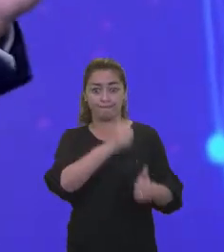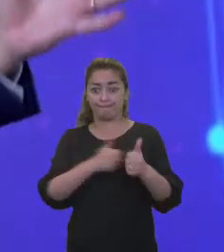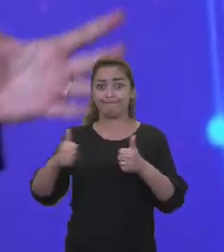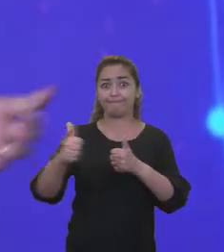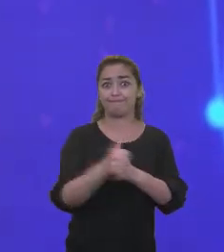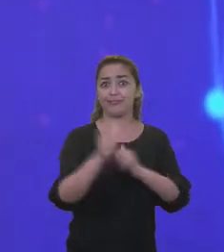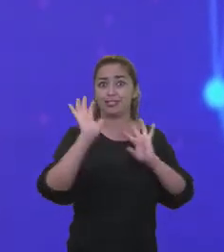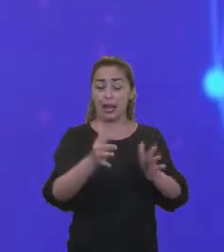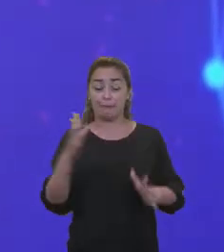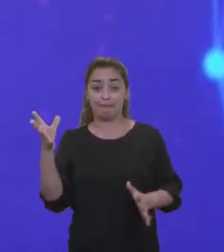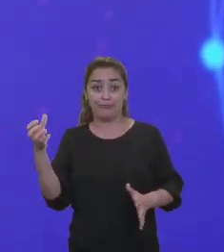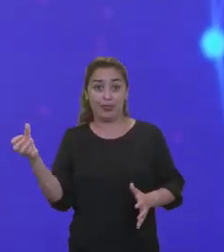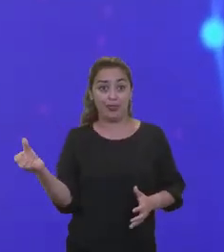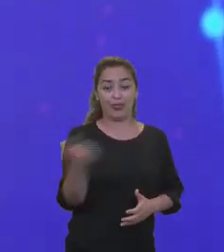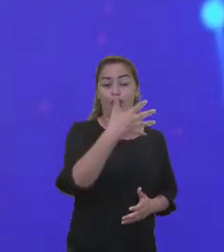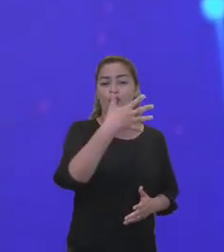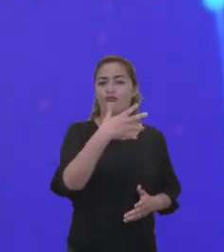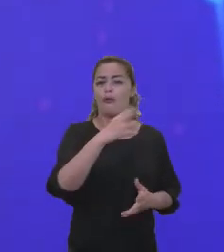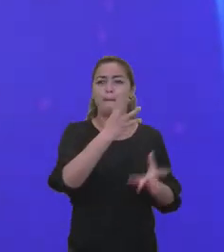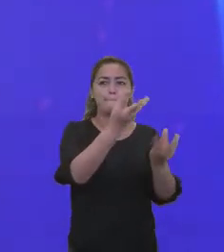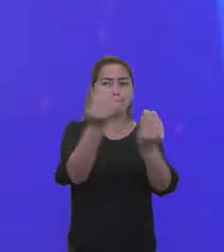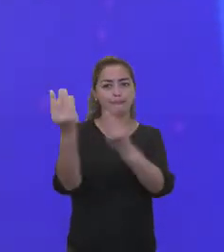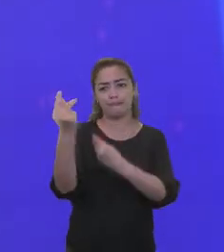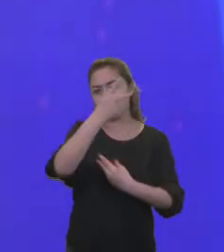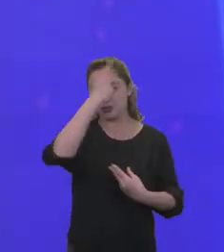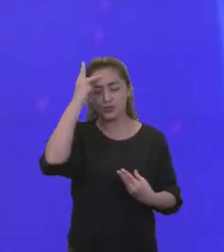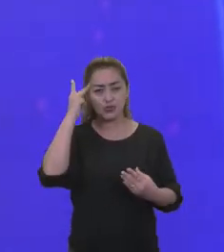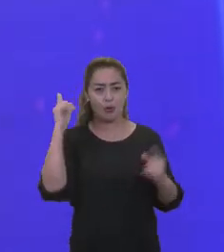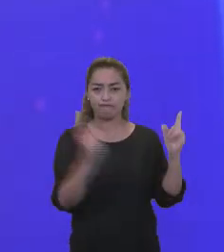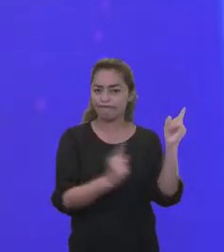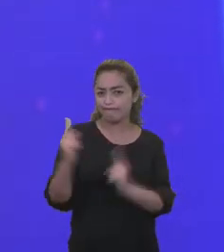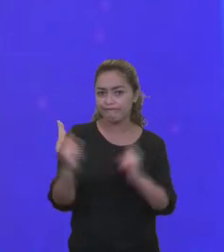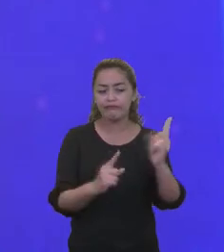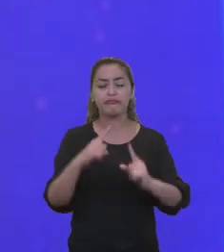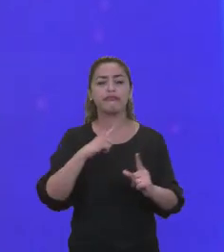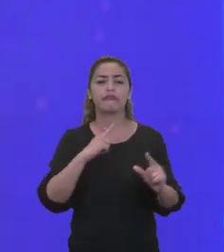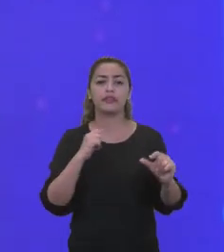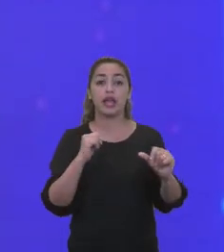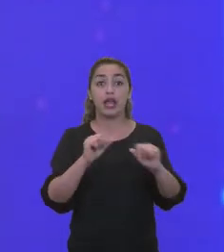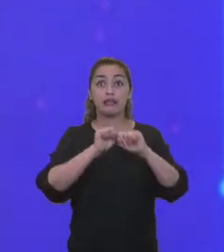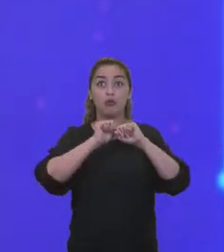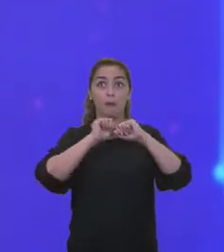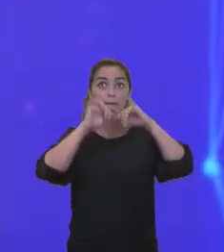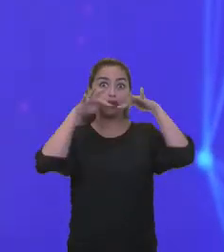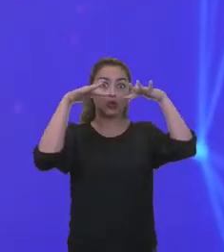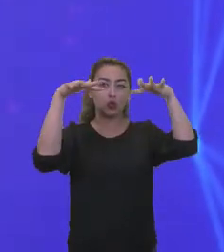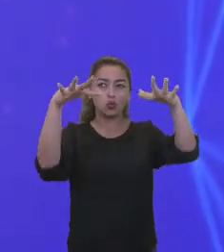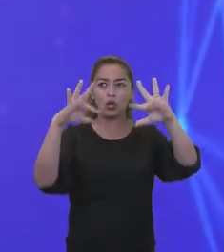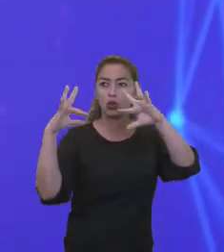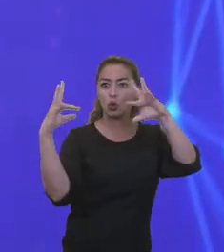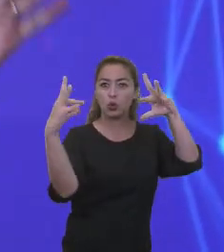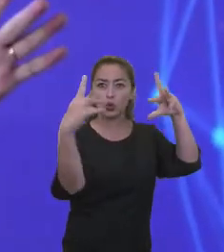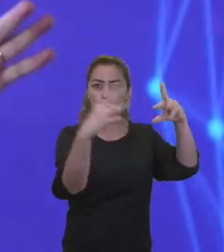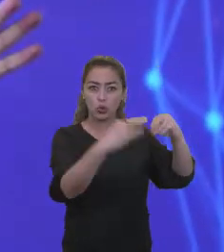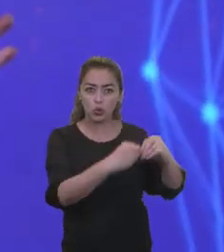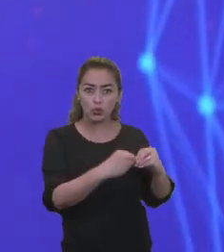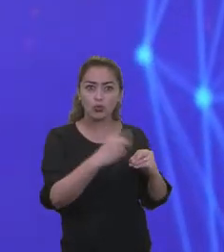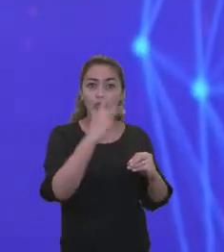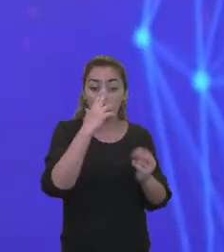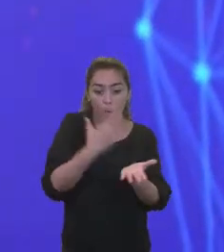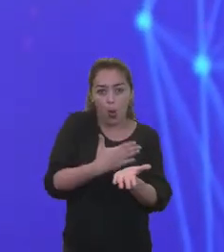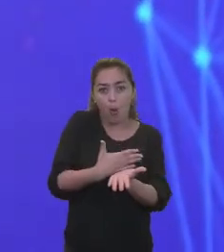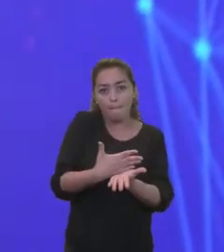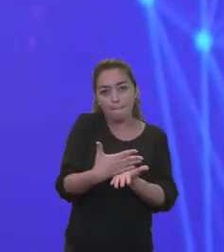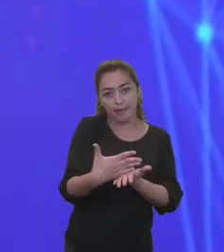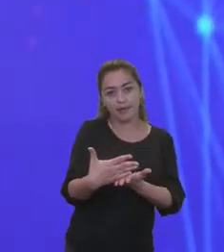as a major player being launched, many people involved. We are covering